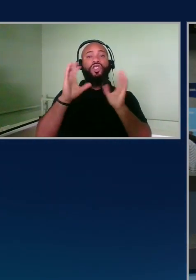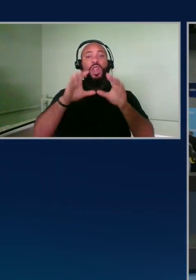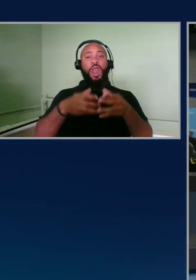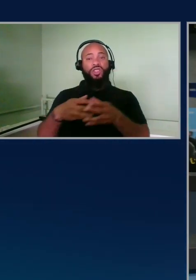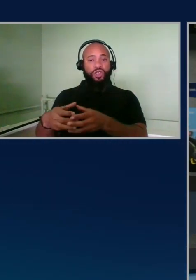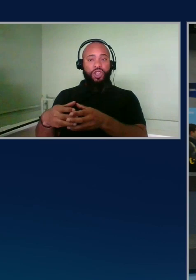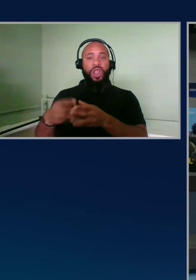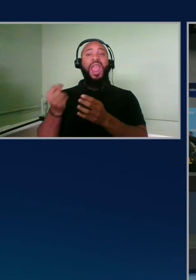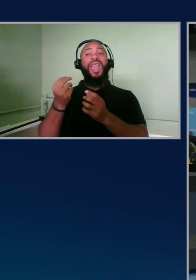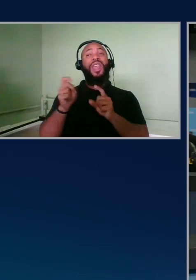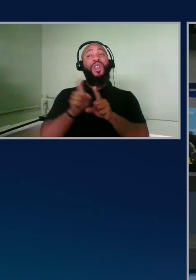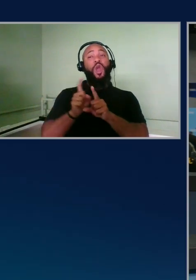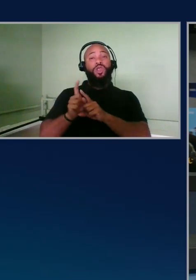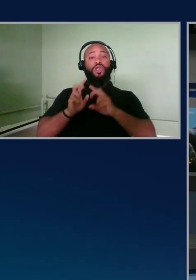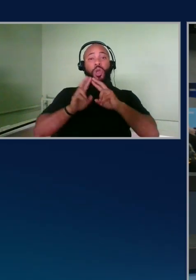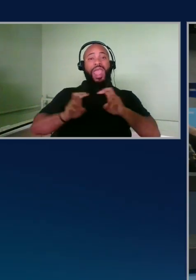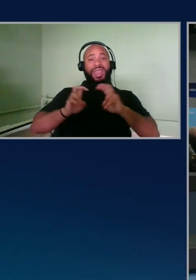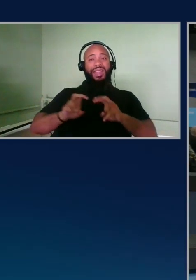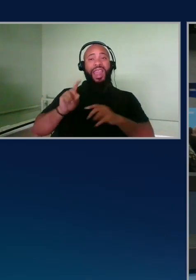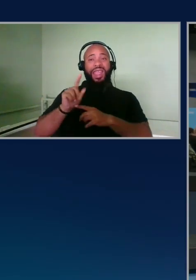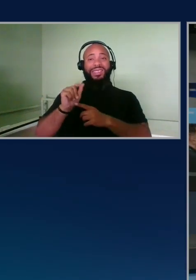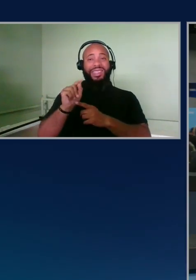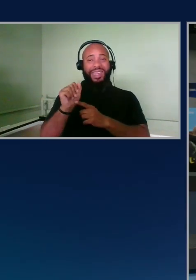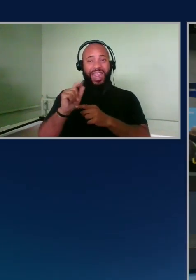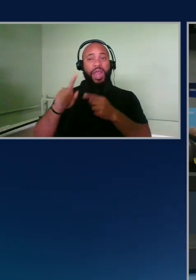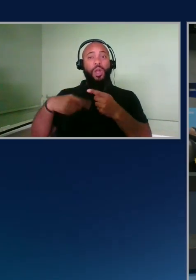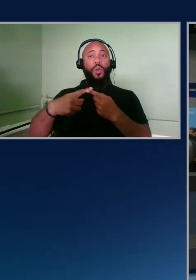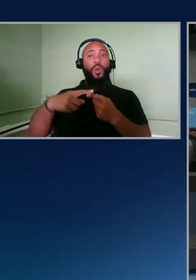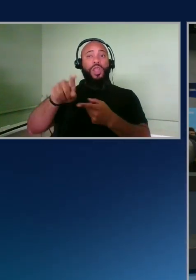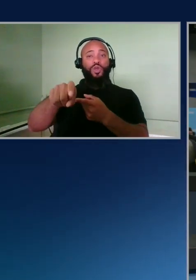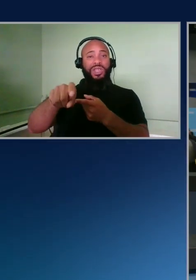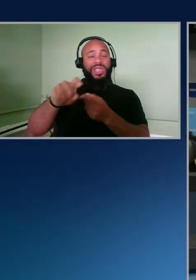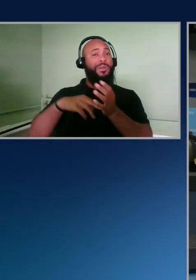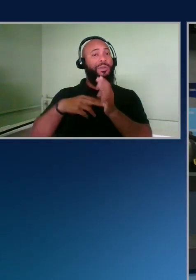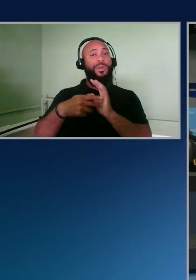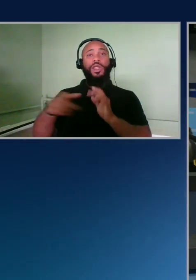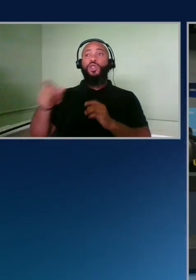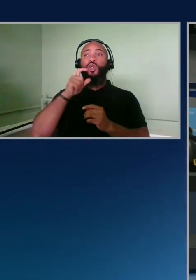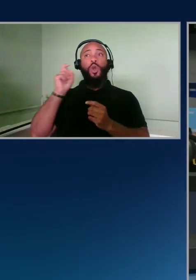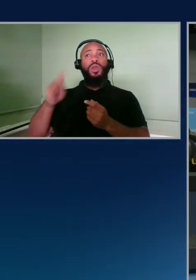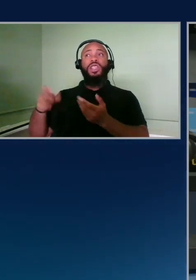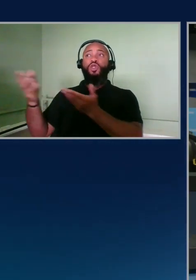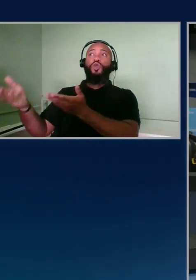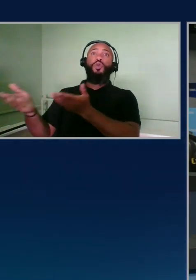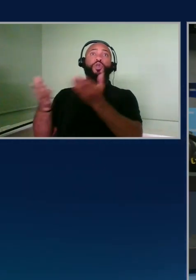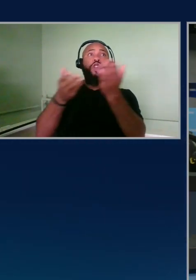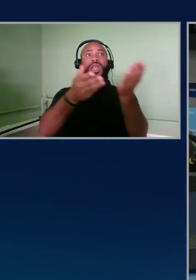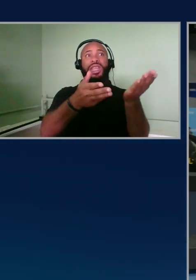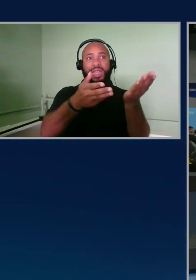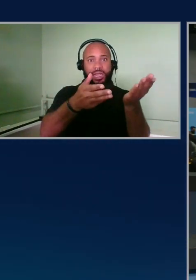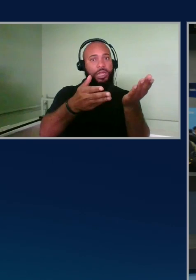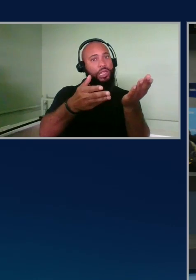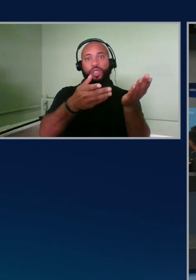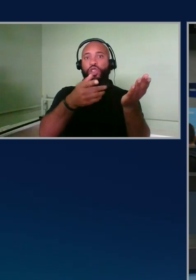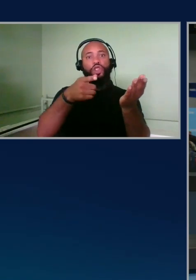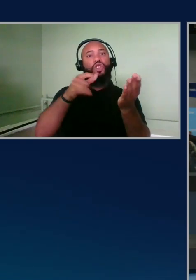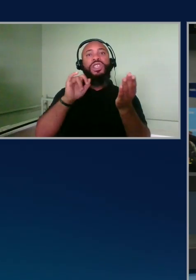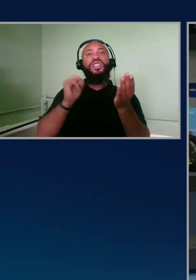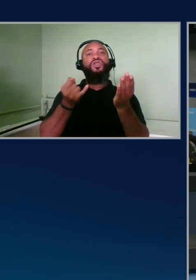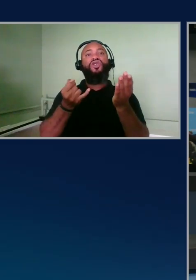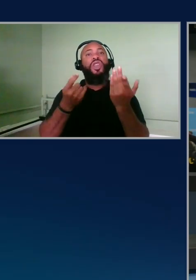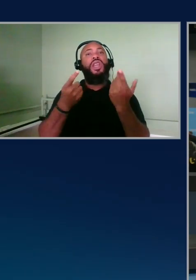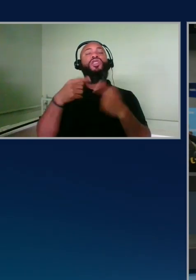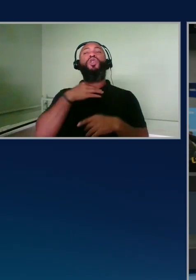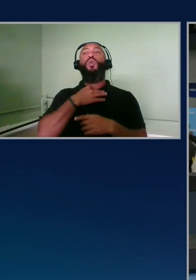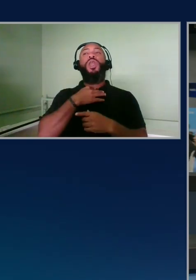you need it, which means no longer do you have to bring the data into an OpenSearch cluster. You can just query it using a proxy